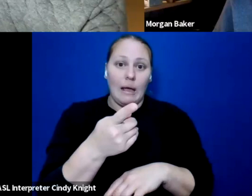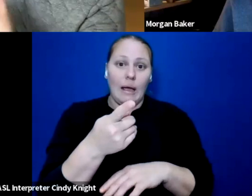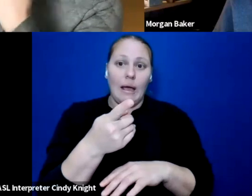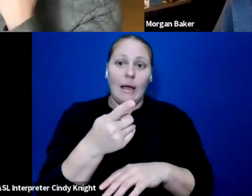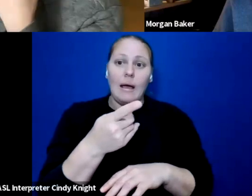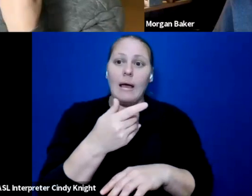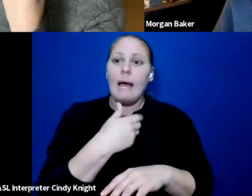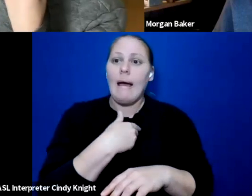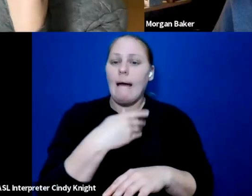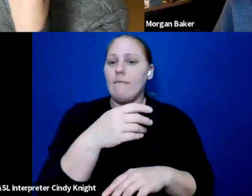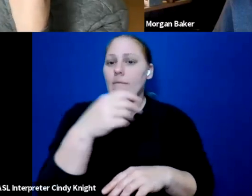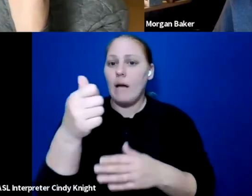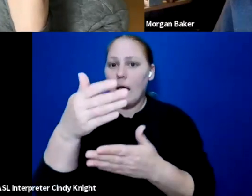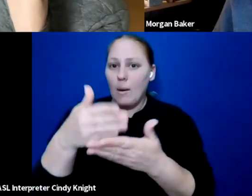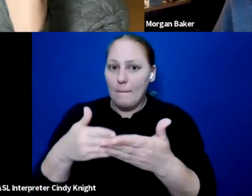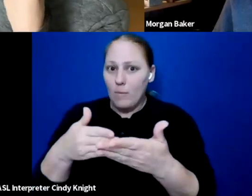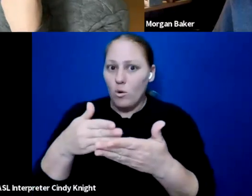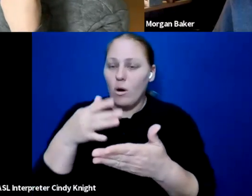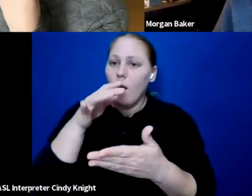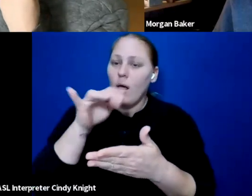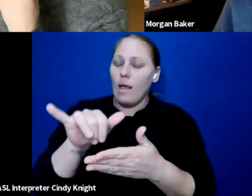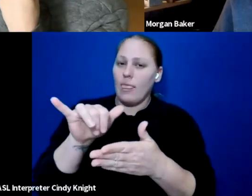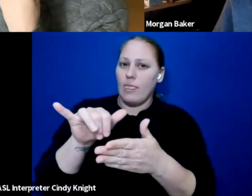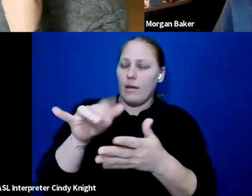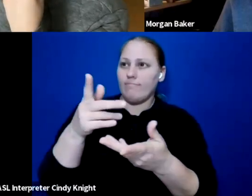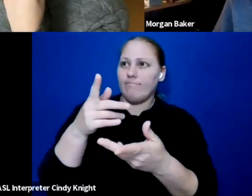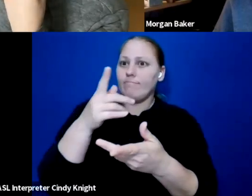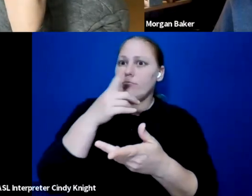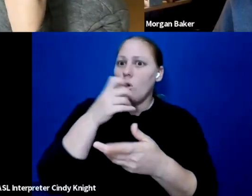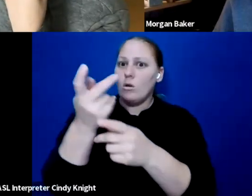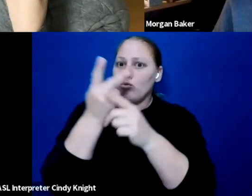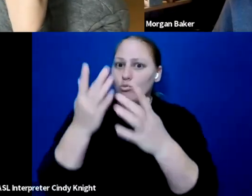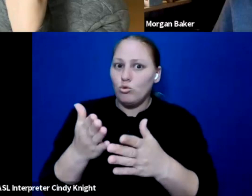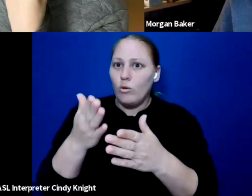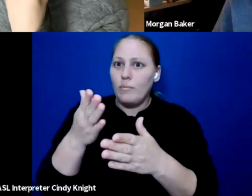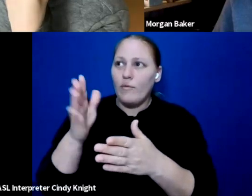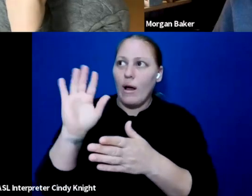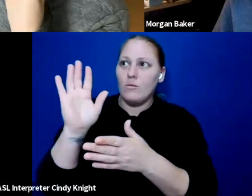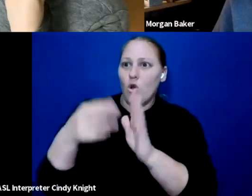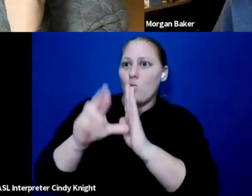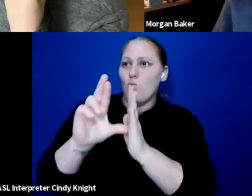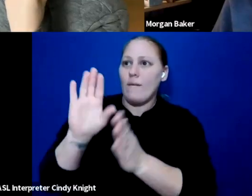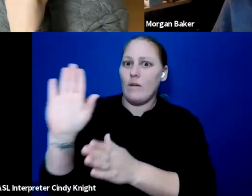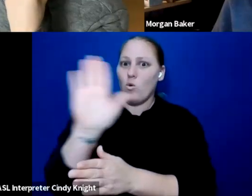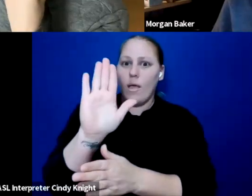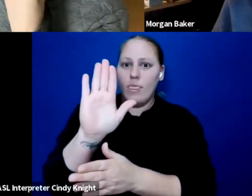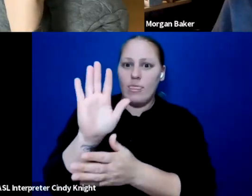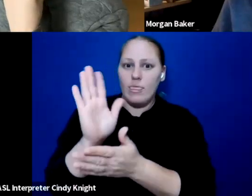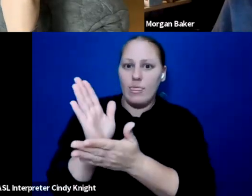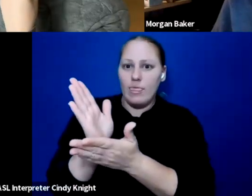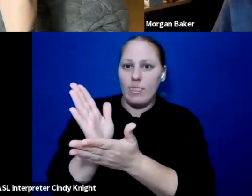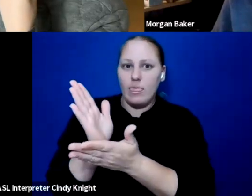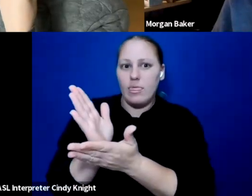some of the supervisor features. We did want to play it all today. It's lengthy. I think the whole video is about 40